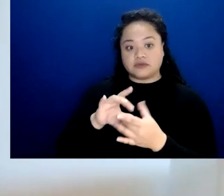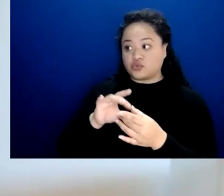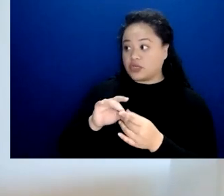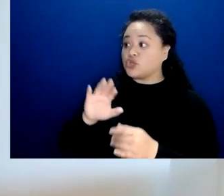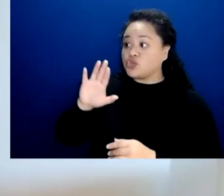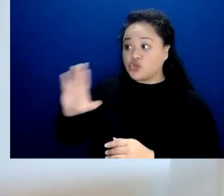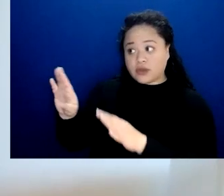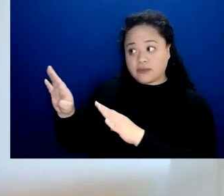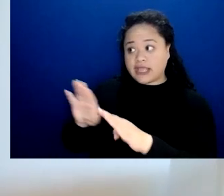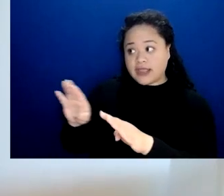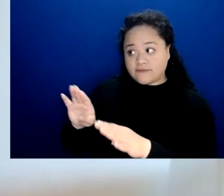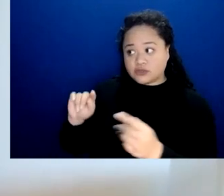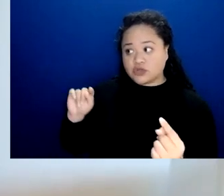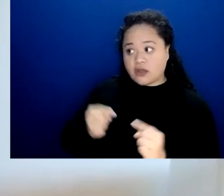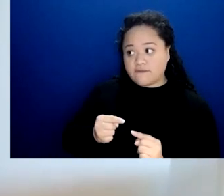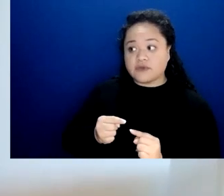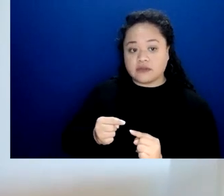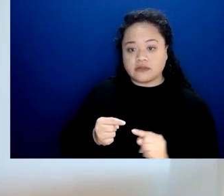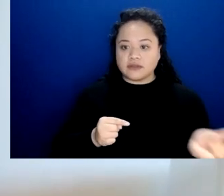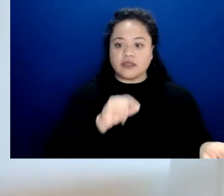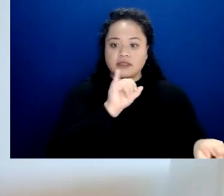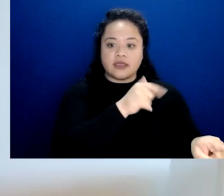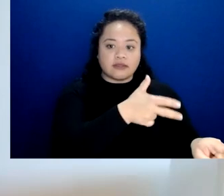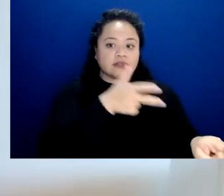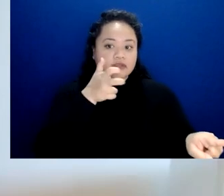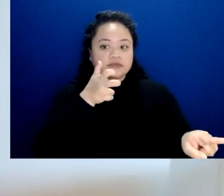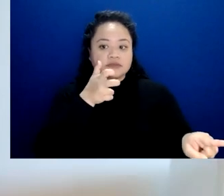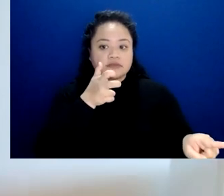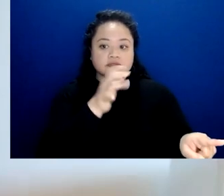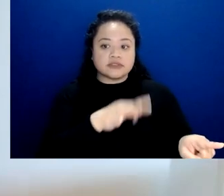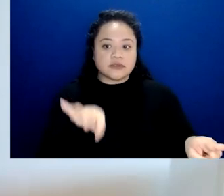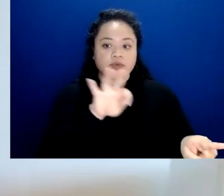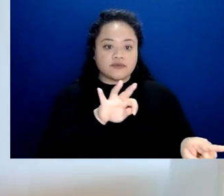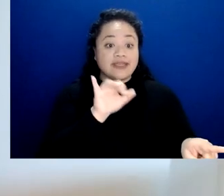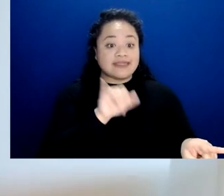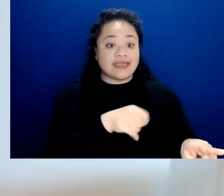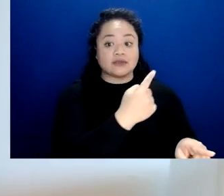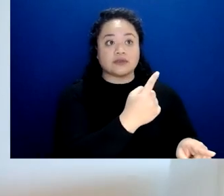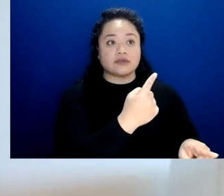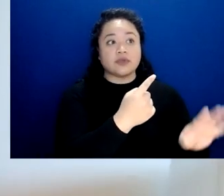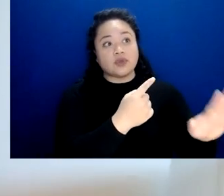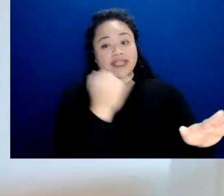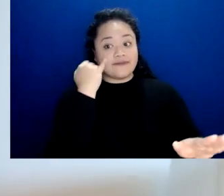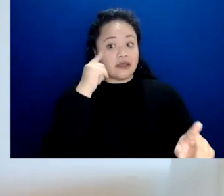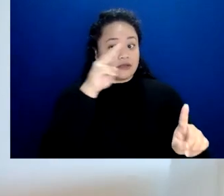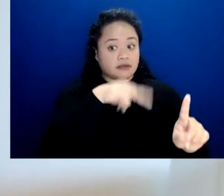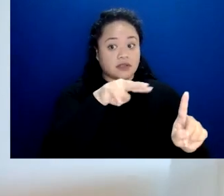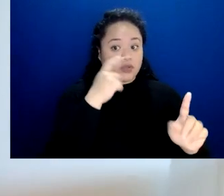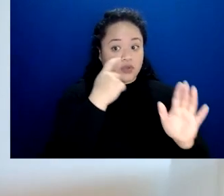that is important. And it's also important to that one behavior is a behavior, not necessarily a reflection of